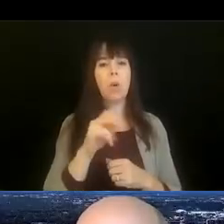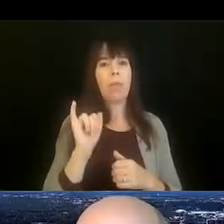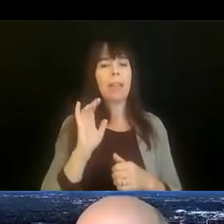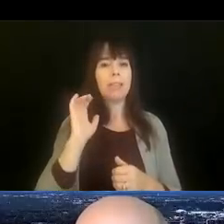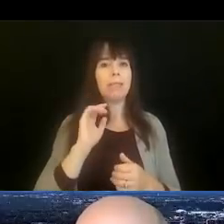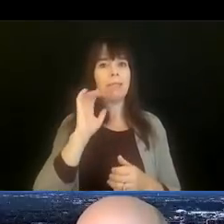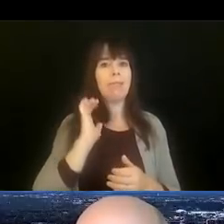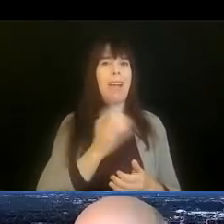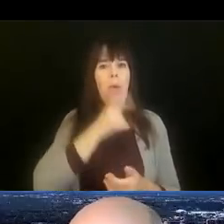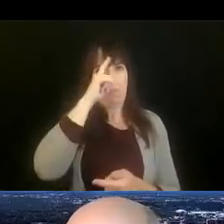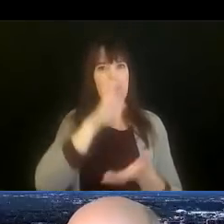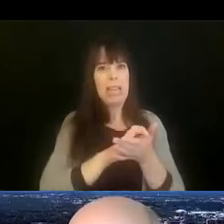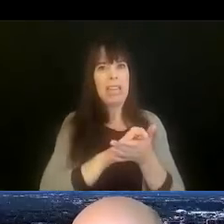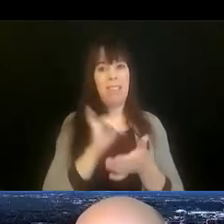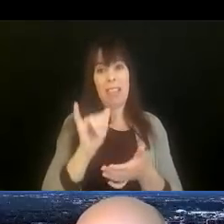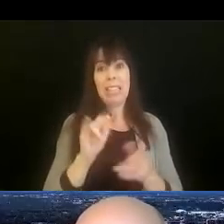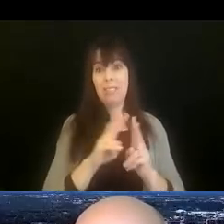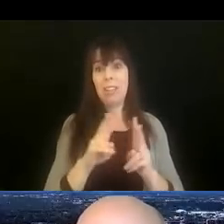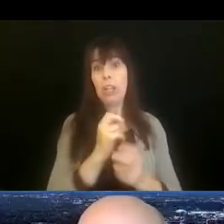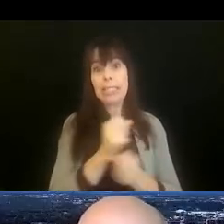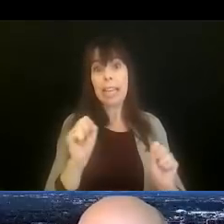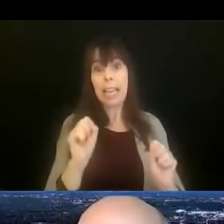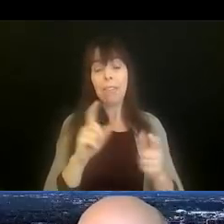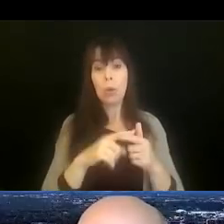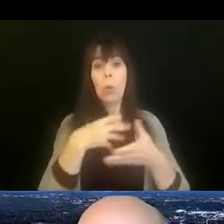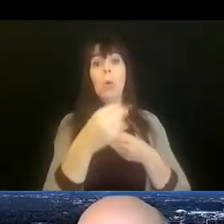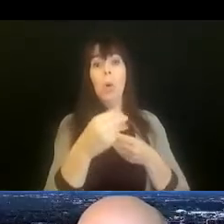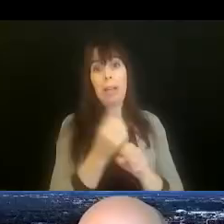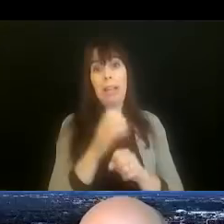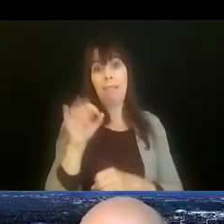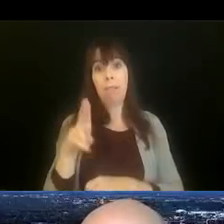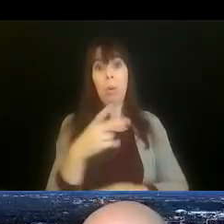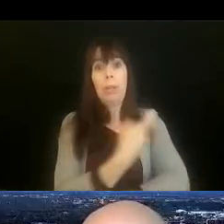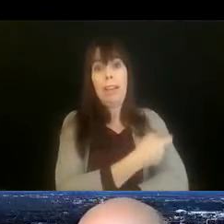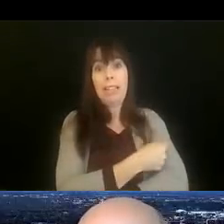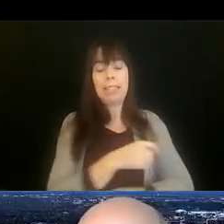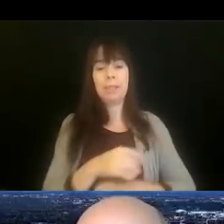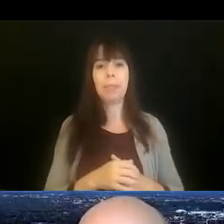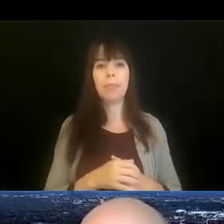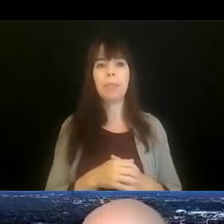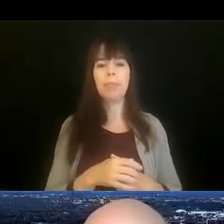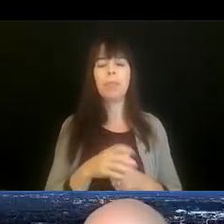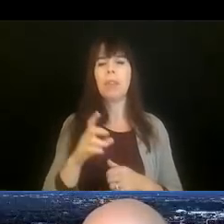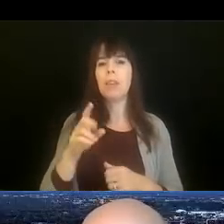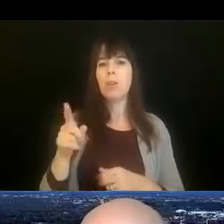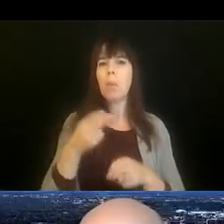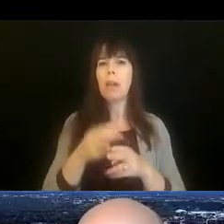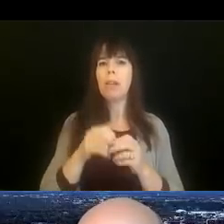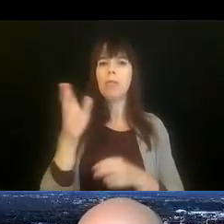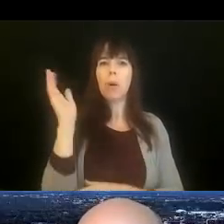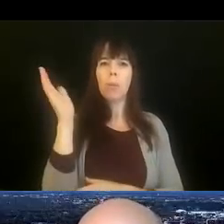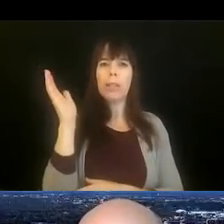is that is very safe to get the flu vaccine. And you mentioned in your presentation